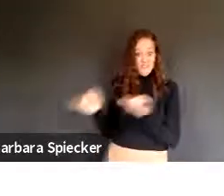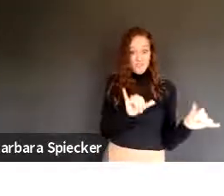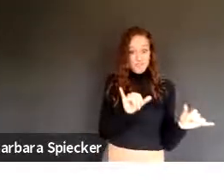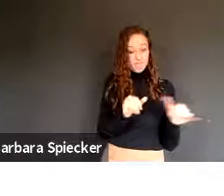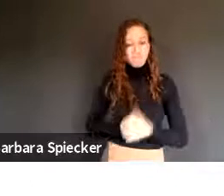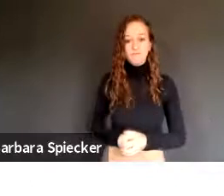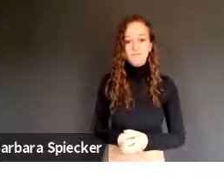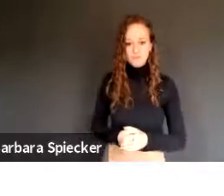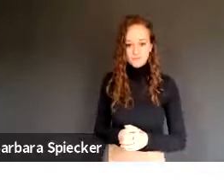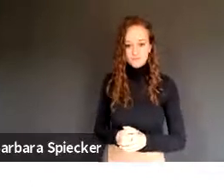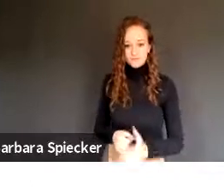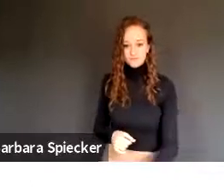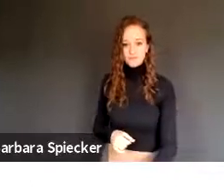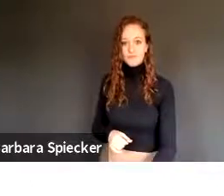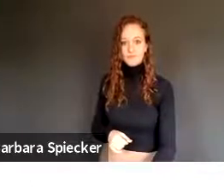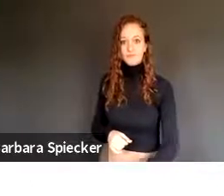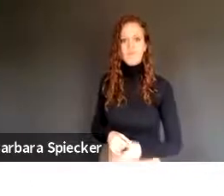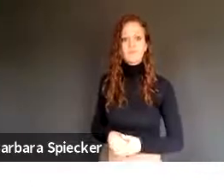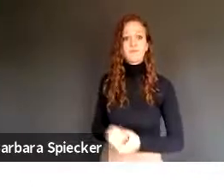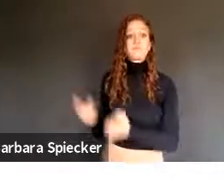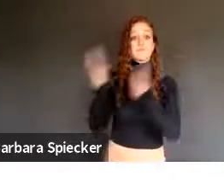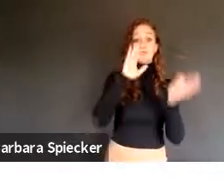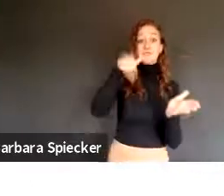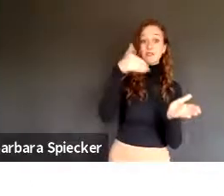seen in 2016.